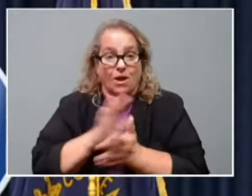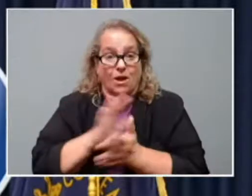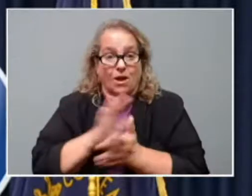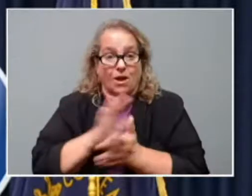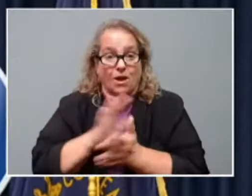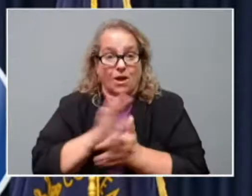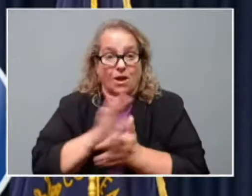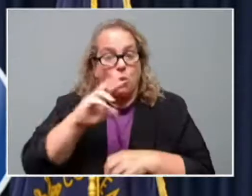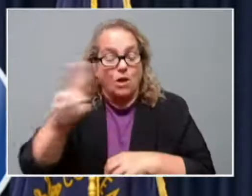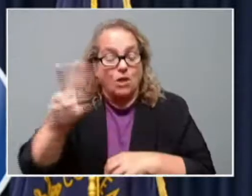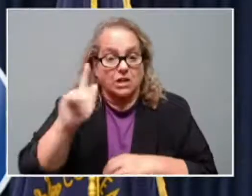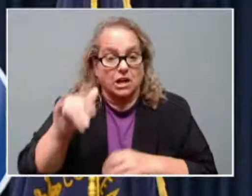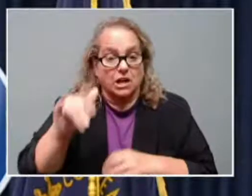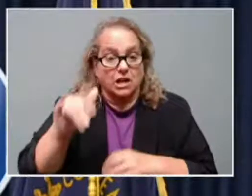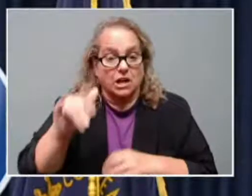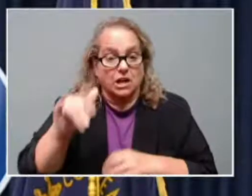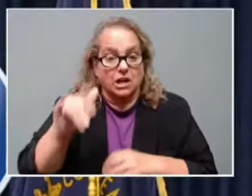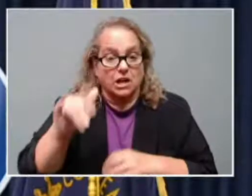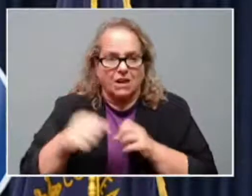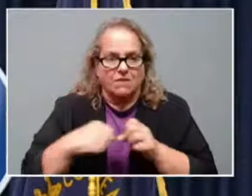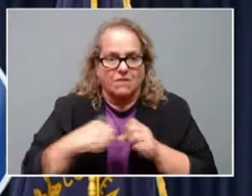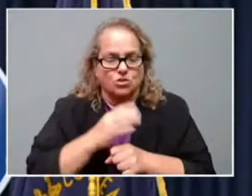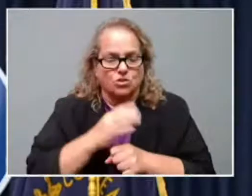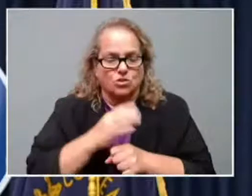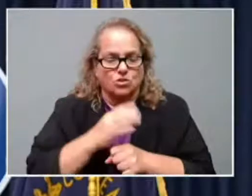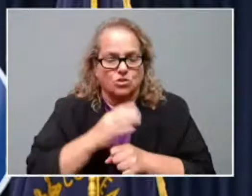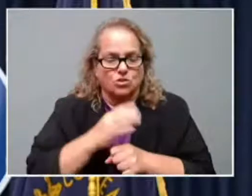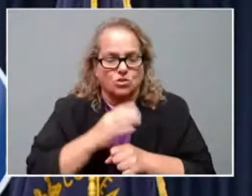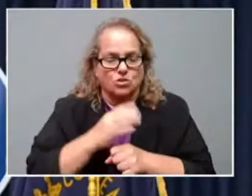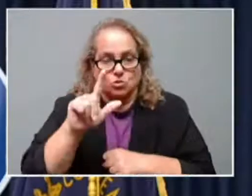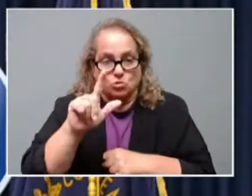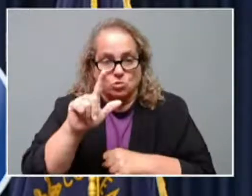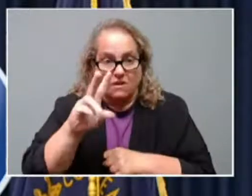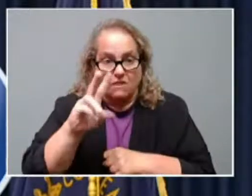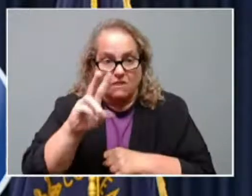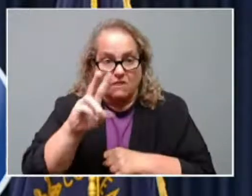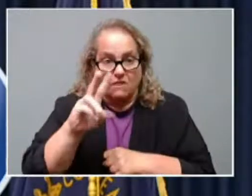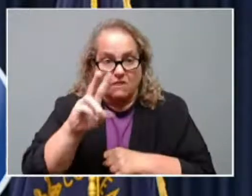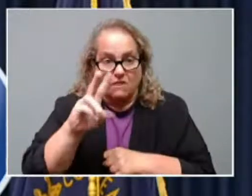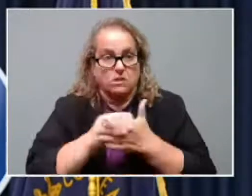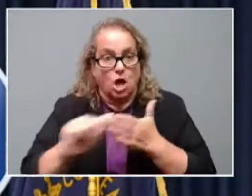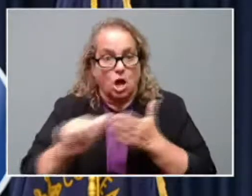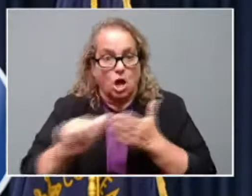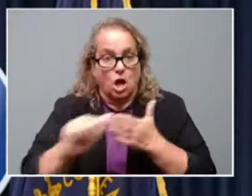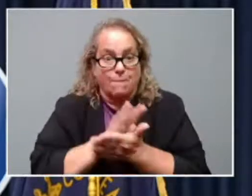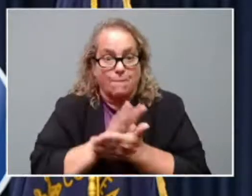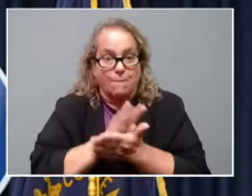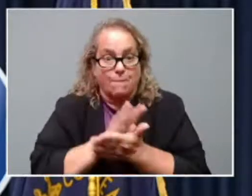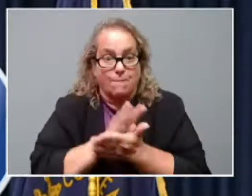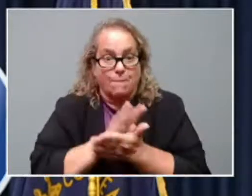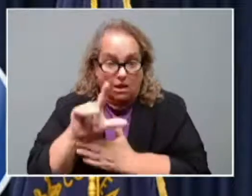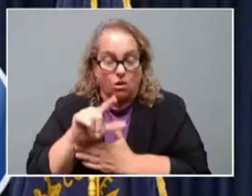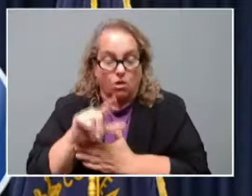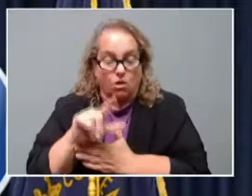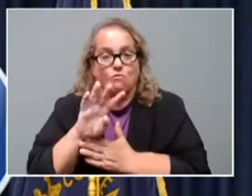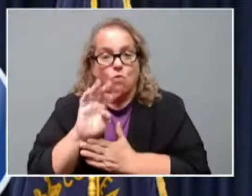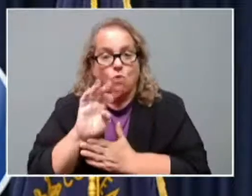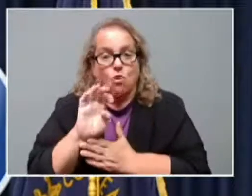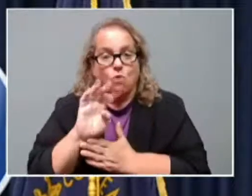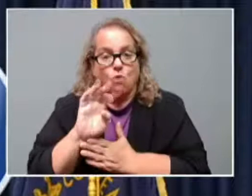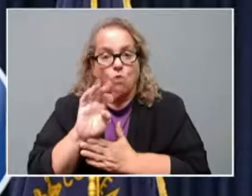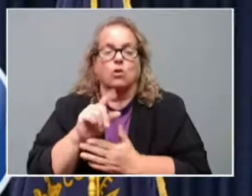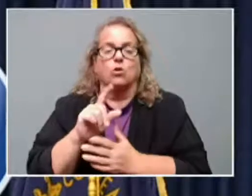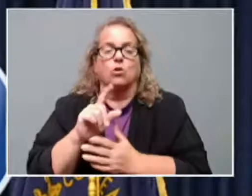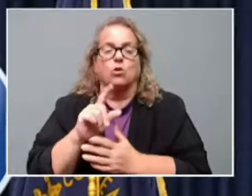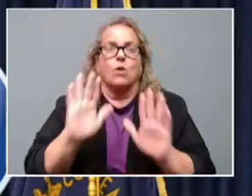25 years, $400 million paper mill, creating 321 great paying jobs in the Henderson area